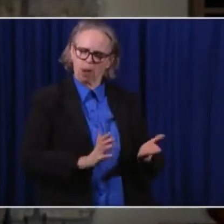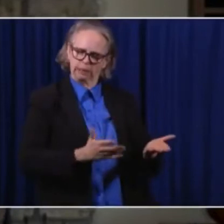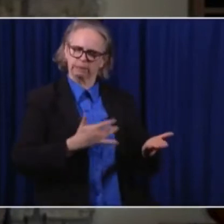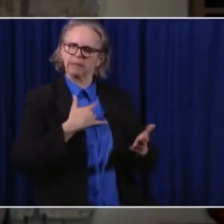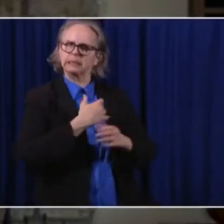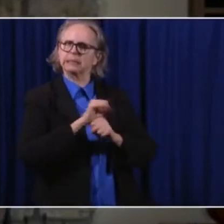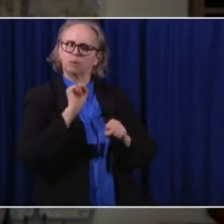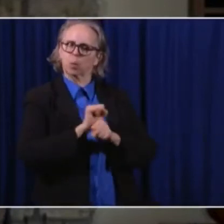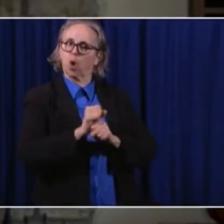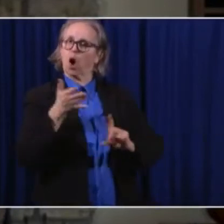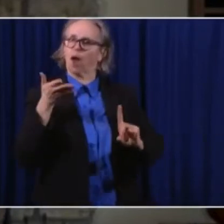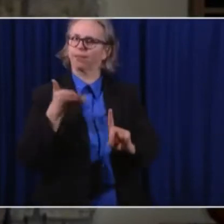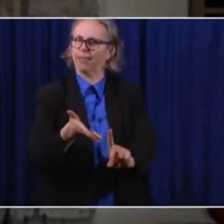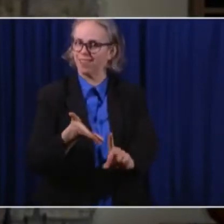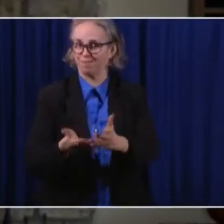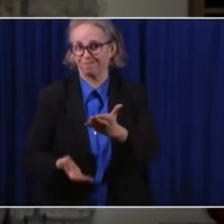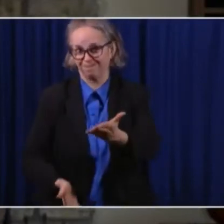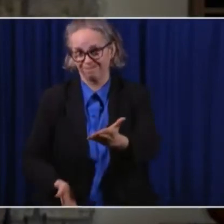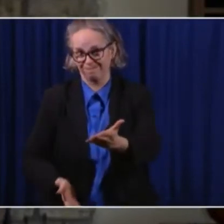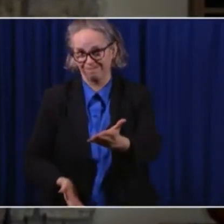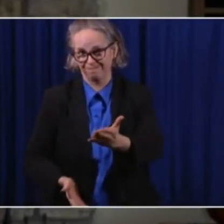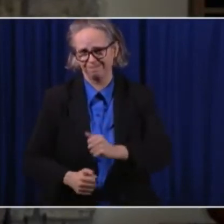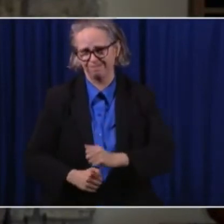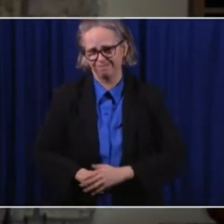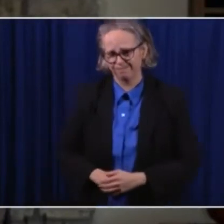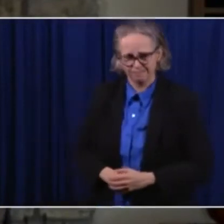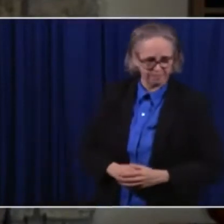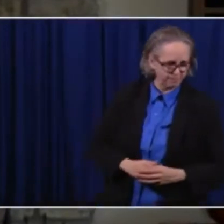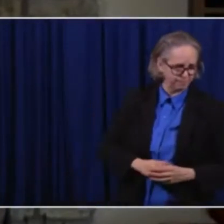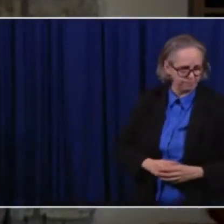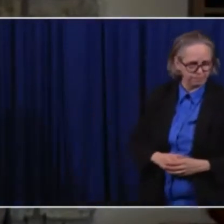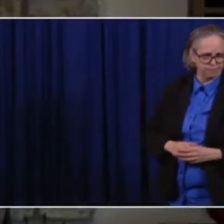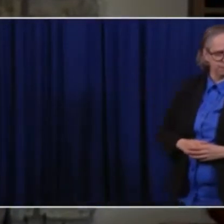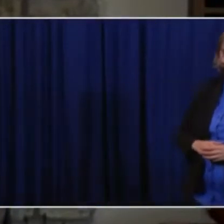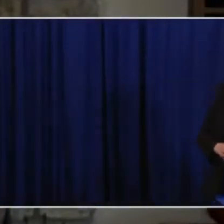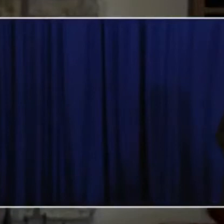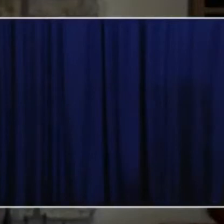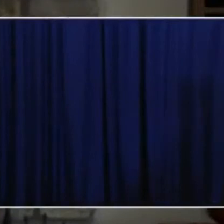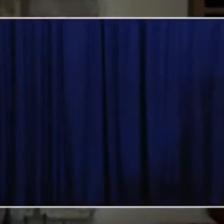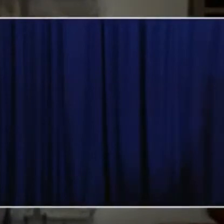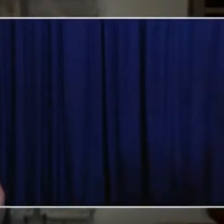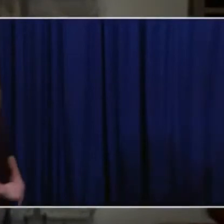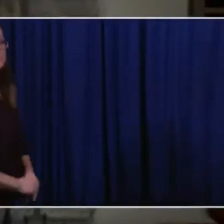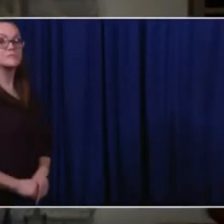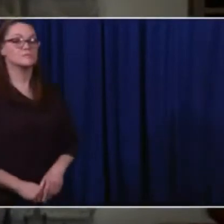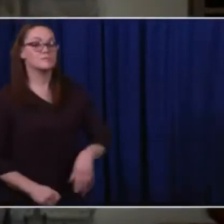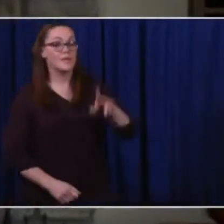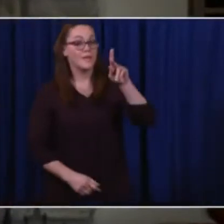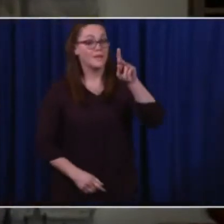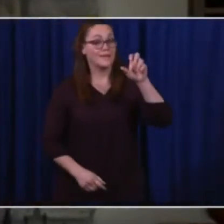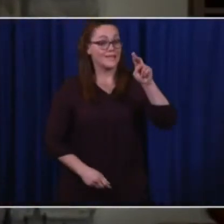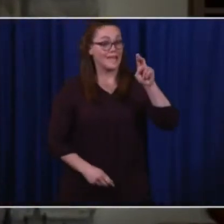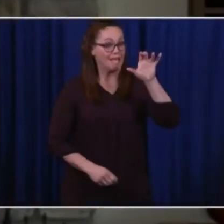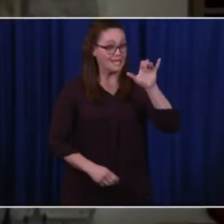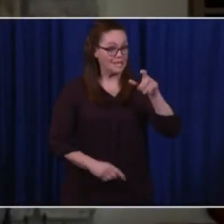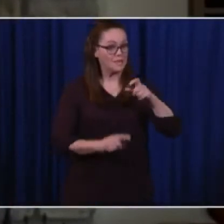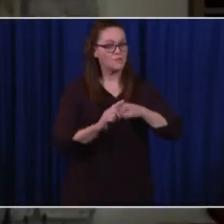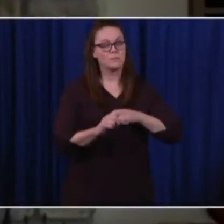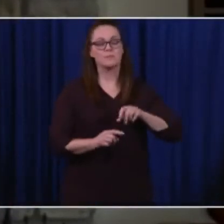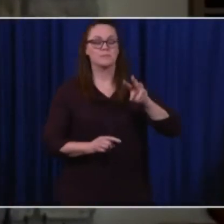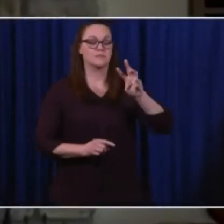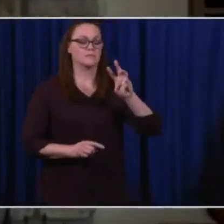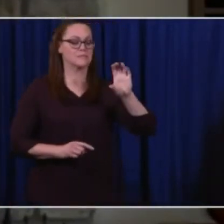for today, and it belongs to Kenny Bass of WCHS in Charleston, West Virginia. Governor, thanks for stopping by our region this